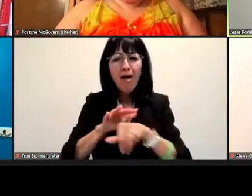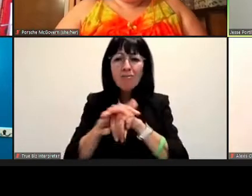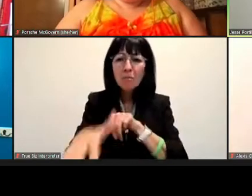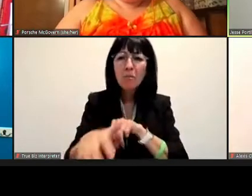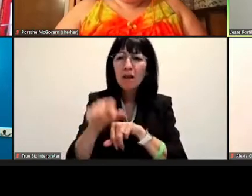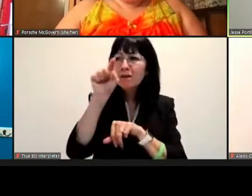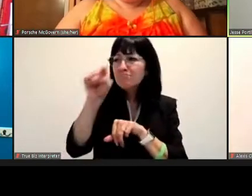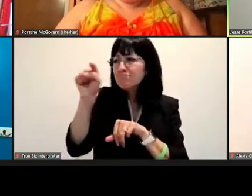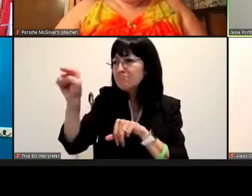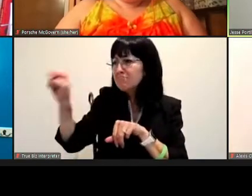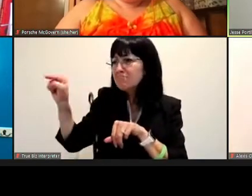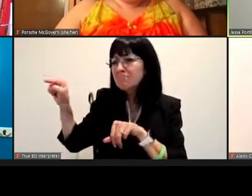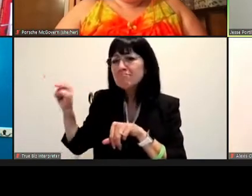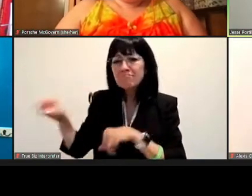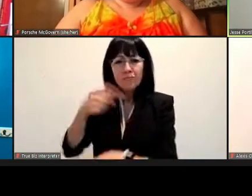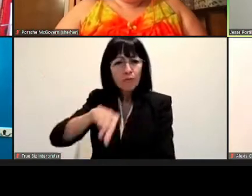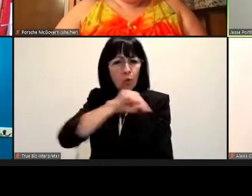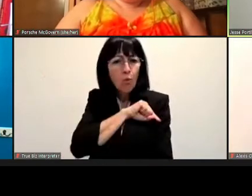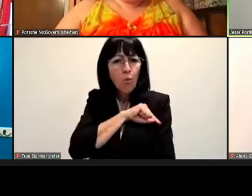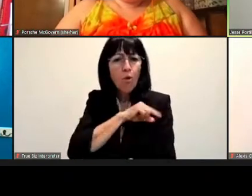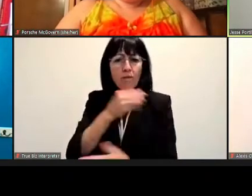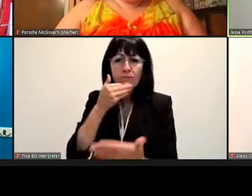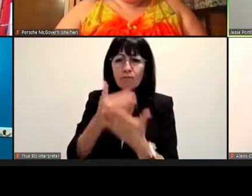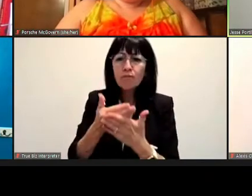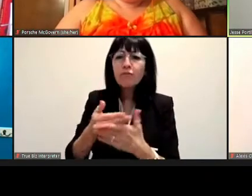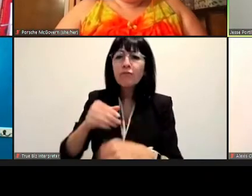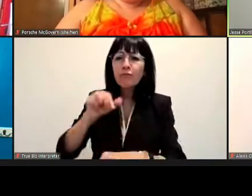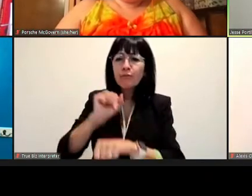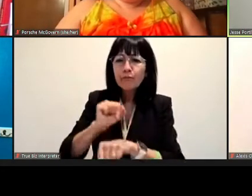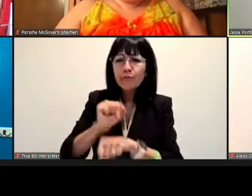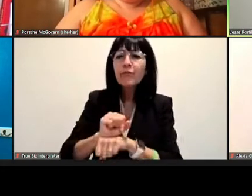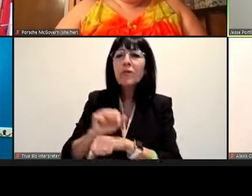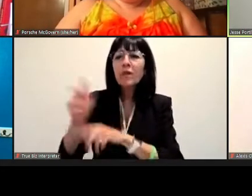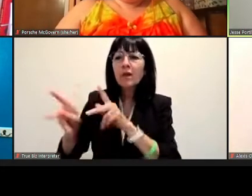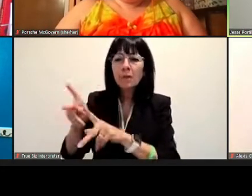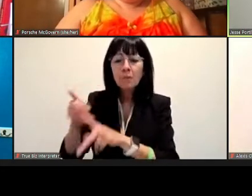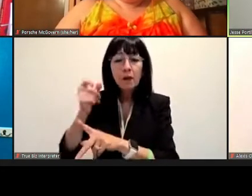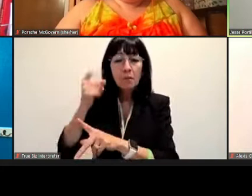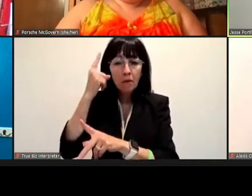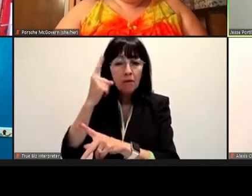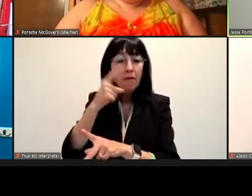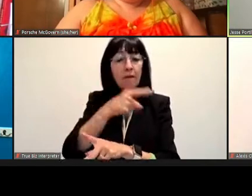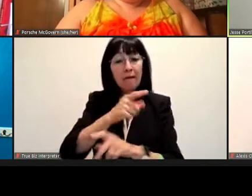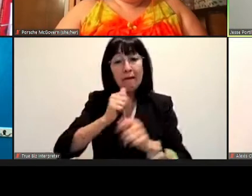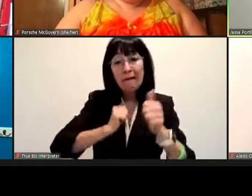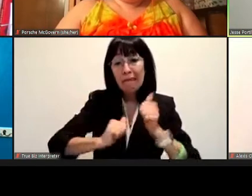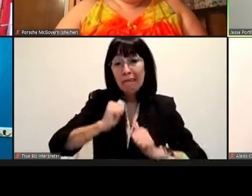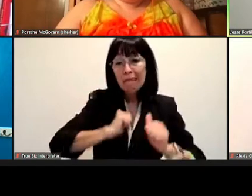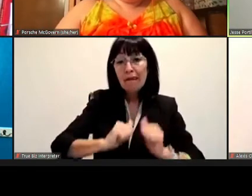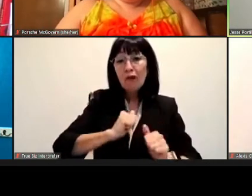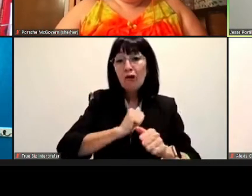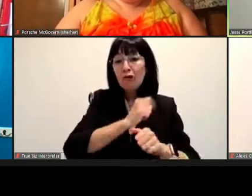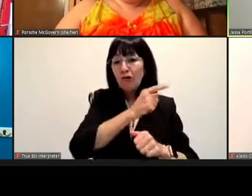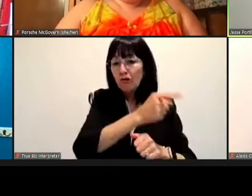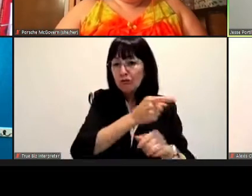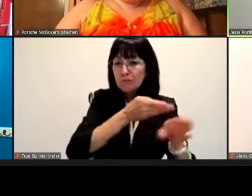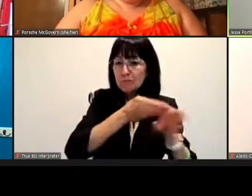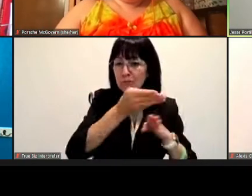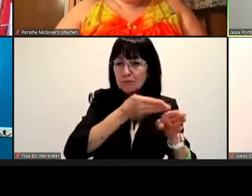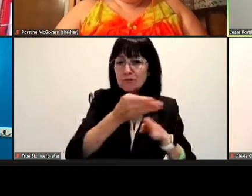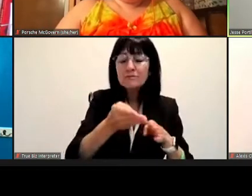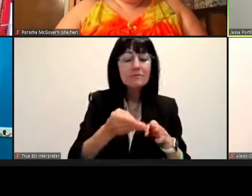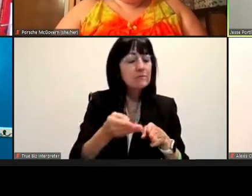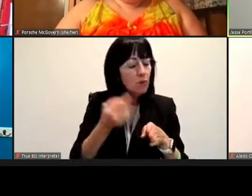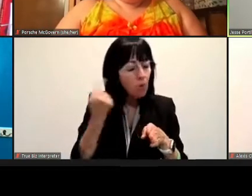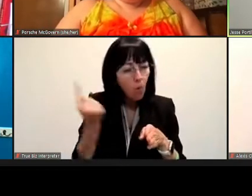that exist outside of any theater, producers or any individual's network. There are always more people, and anything we can do